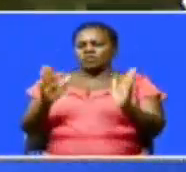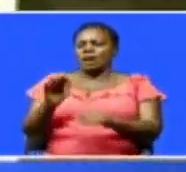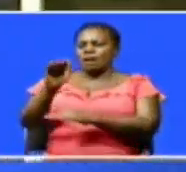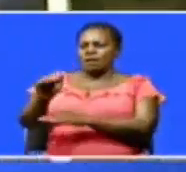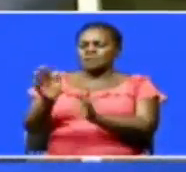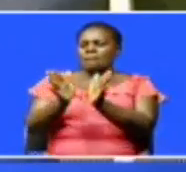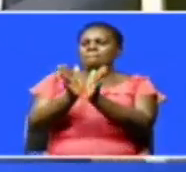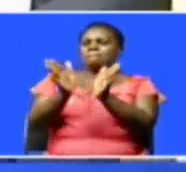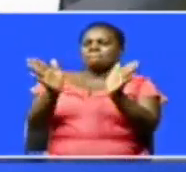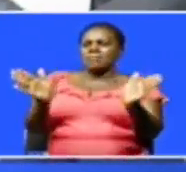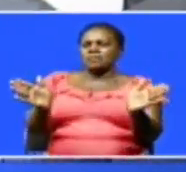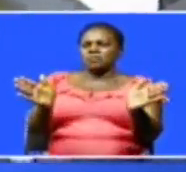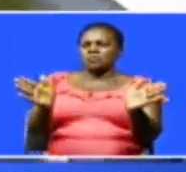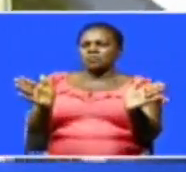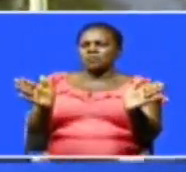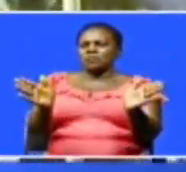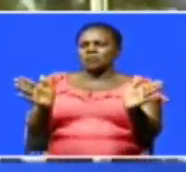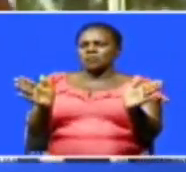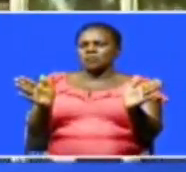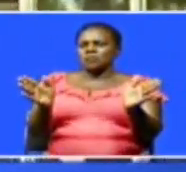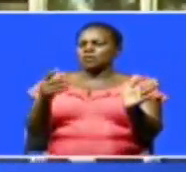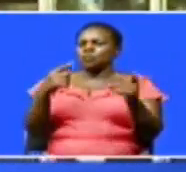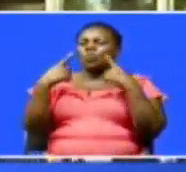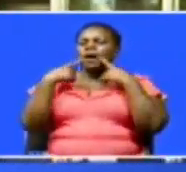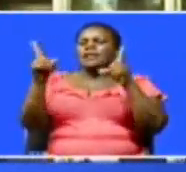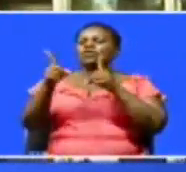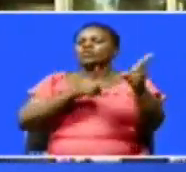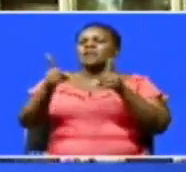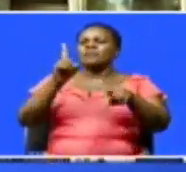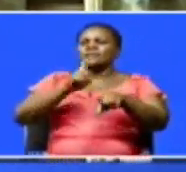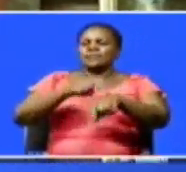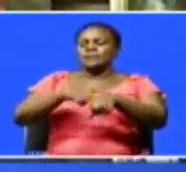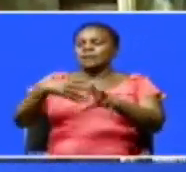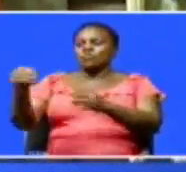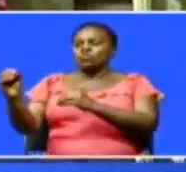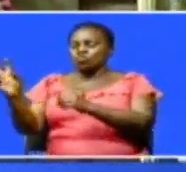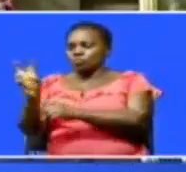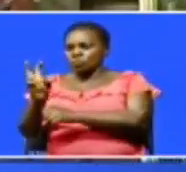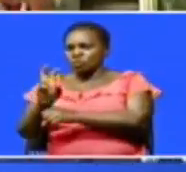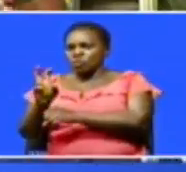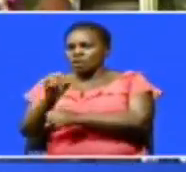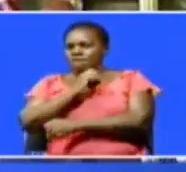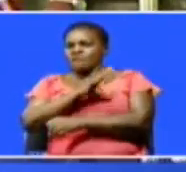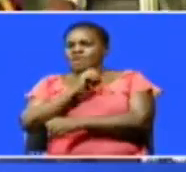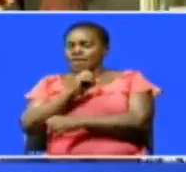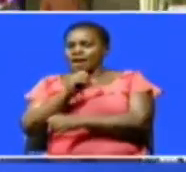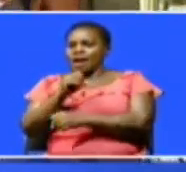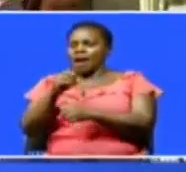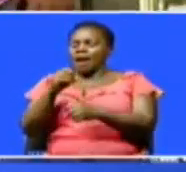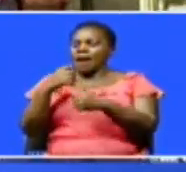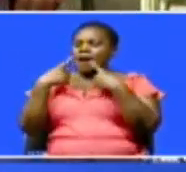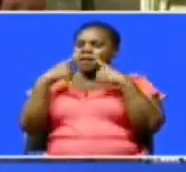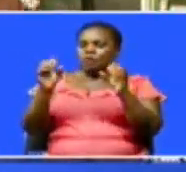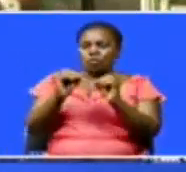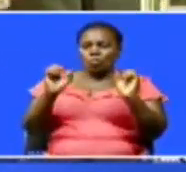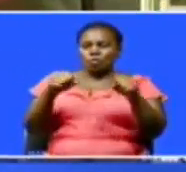appealing to the public to readily disclose their travel history whenever they go for checkups. They are afraid that failure to give disclosures